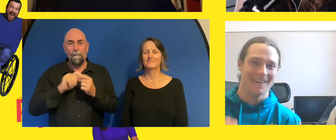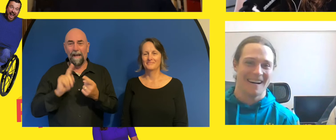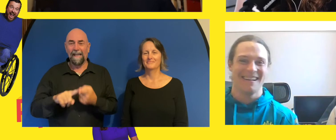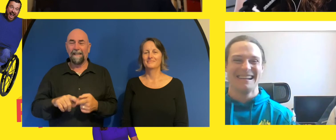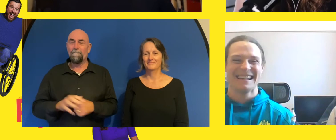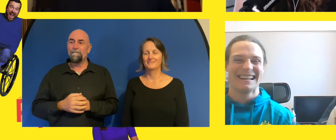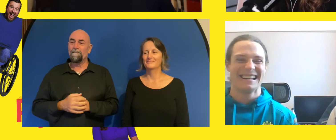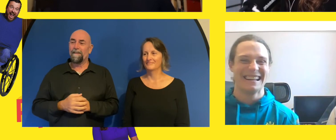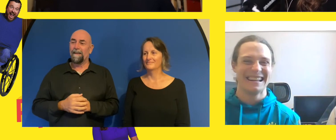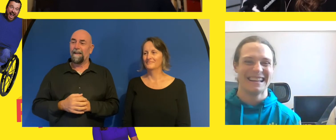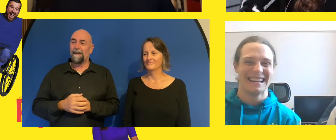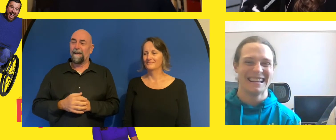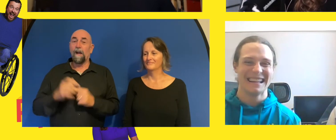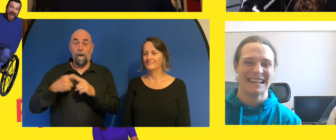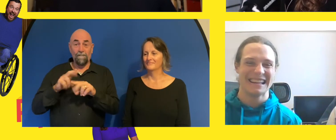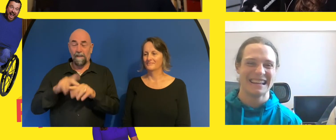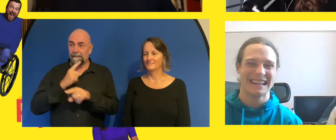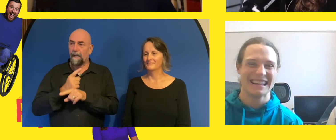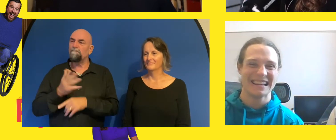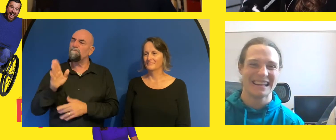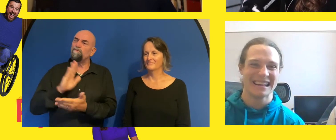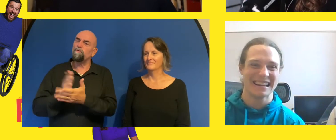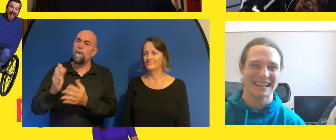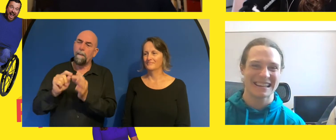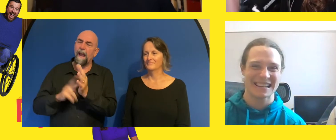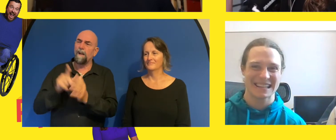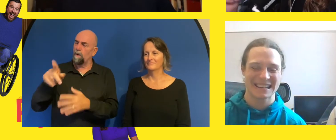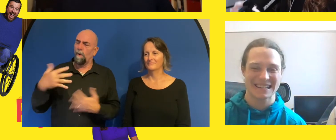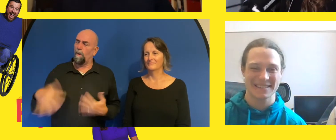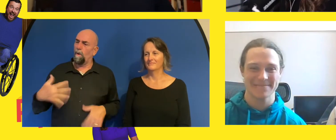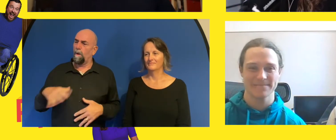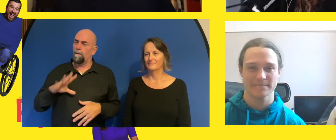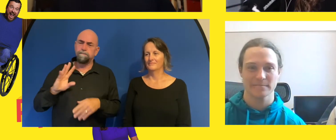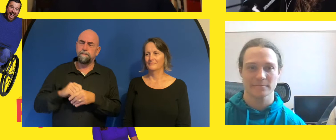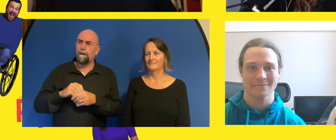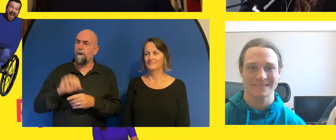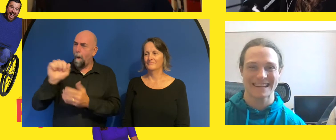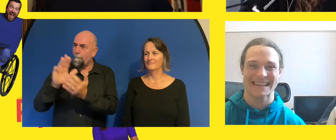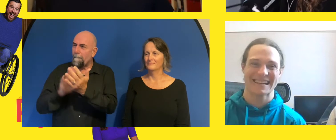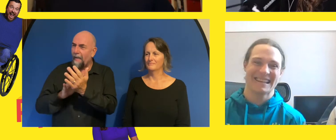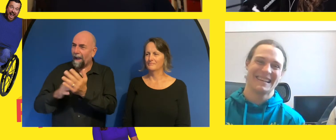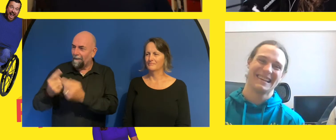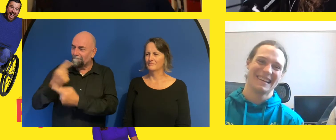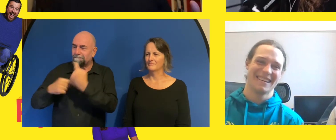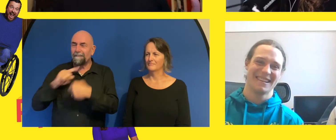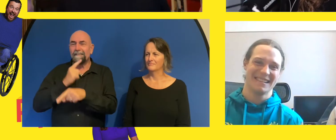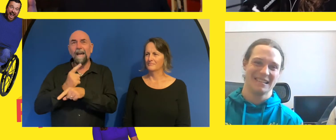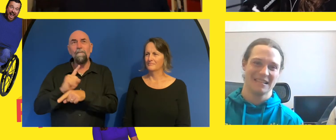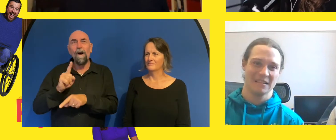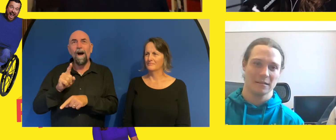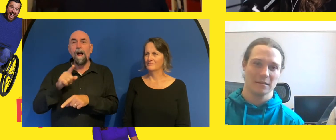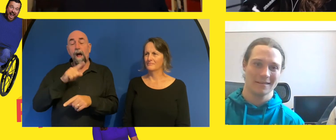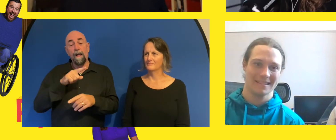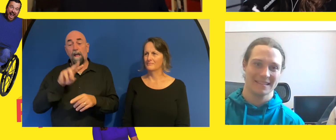bit lower. No doubt, mate. You'll do it the way you do everything with the Paralympic movement. Someone described, was it your